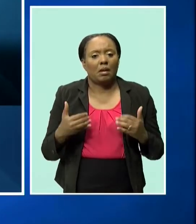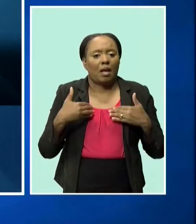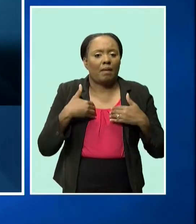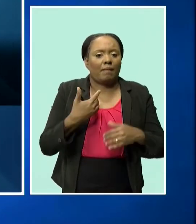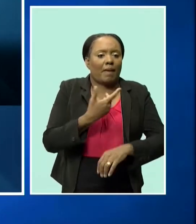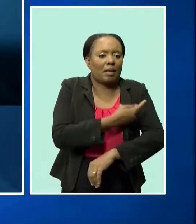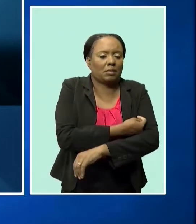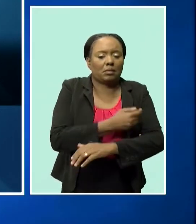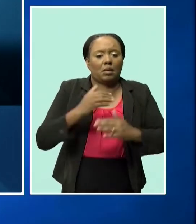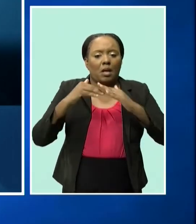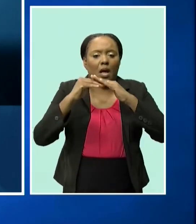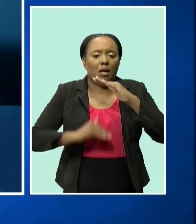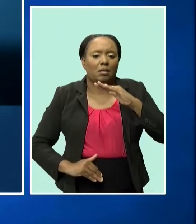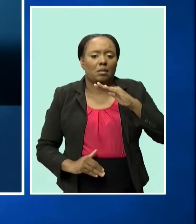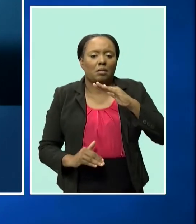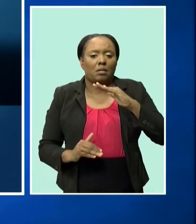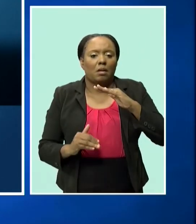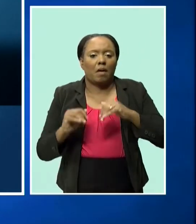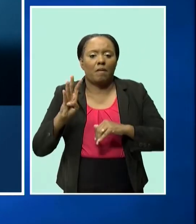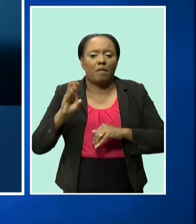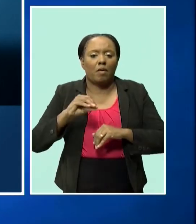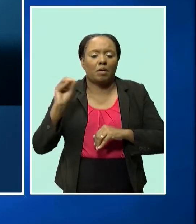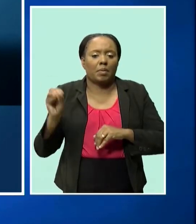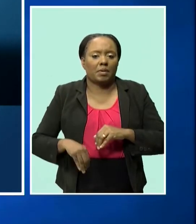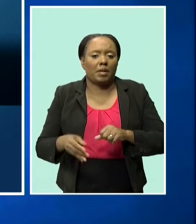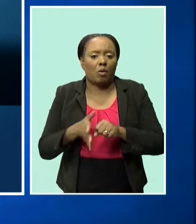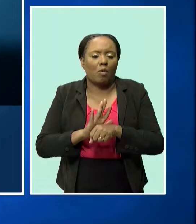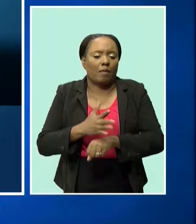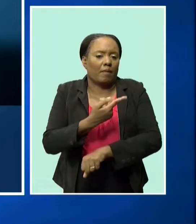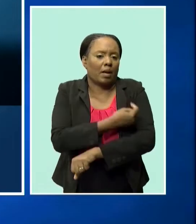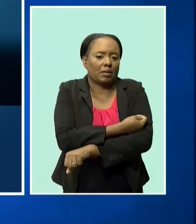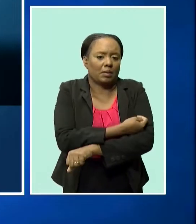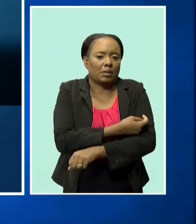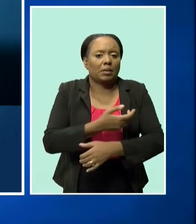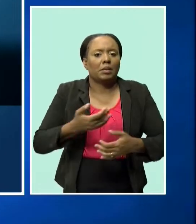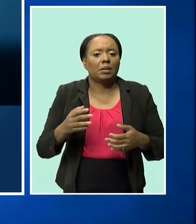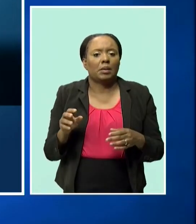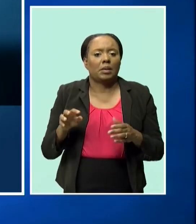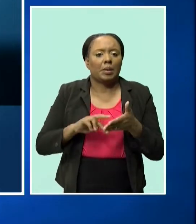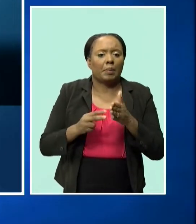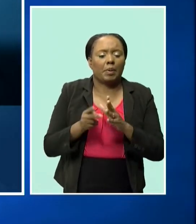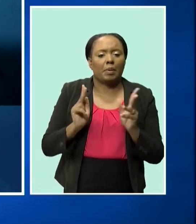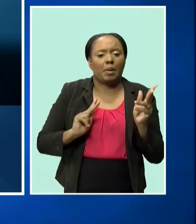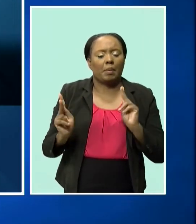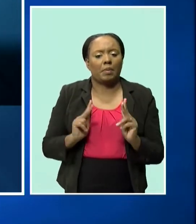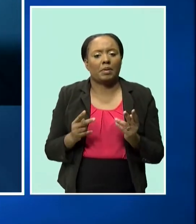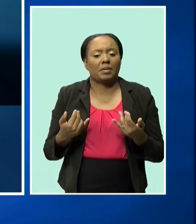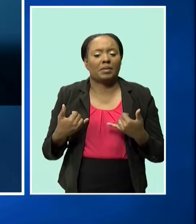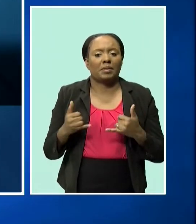below 40%, which leaves us vulnerable to